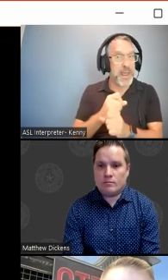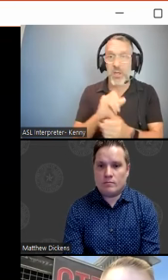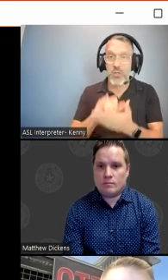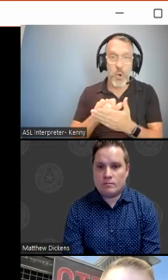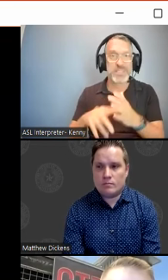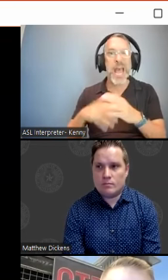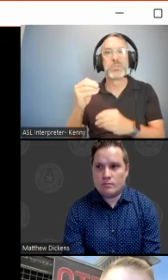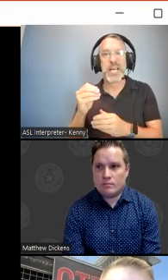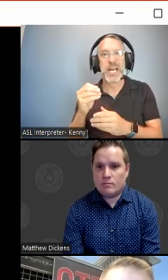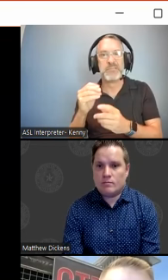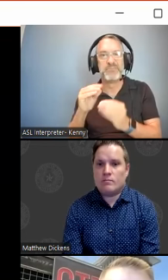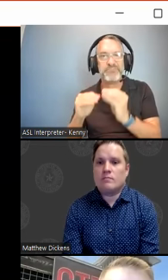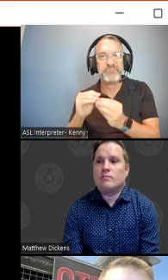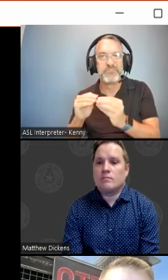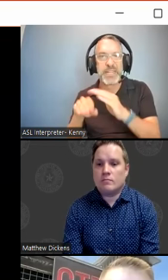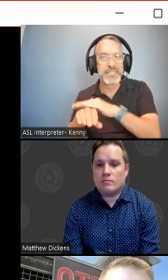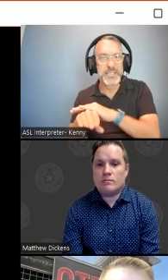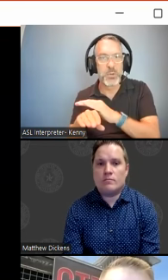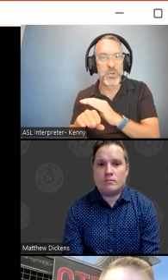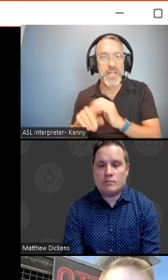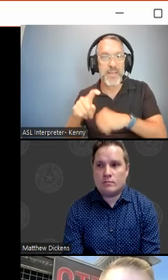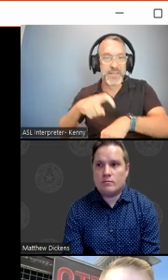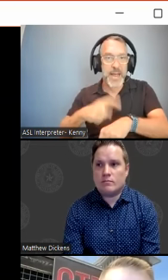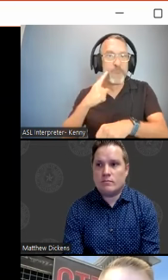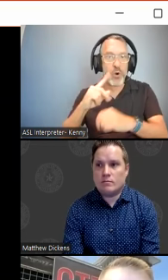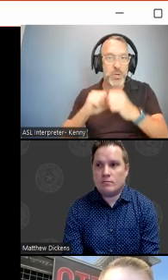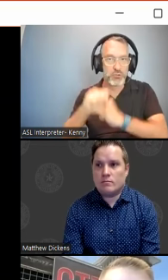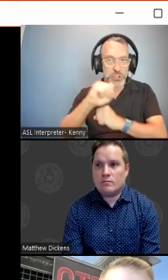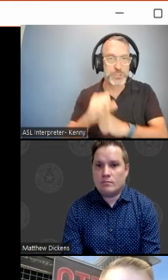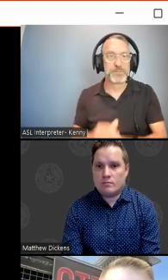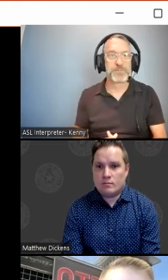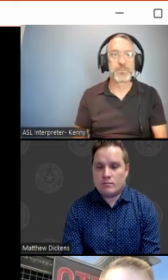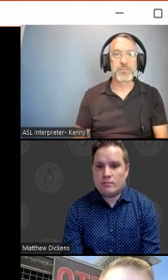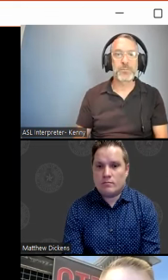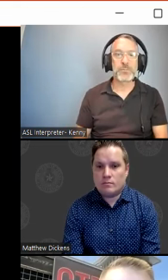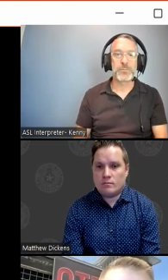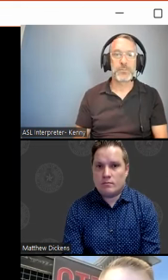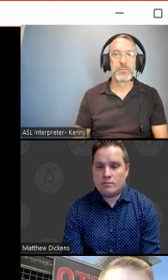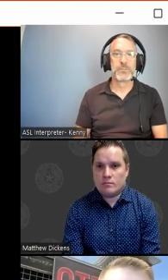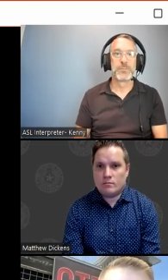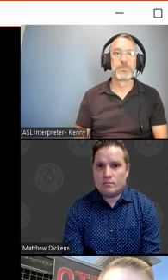outside elements accessible at the time of construction.